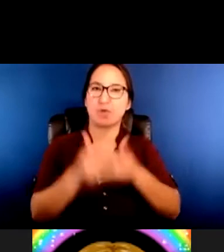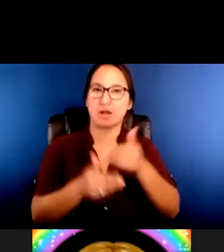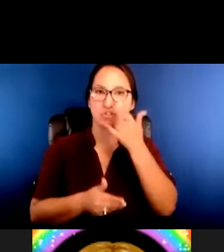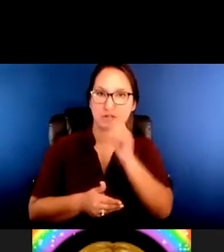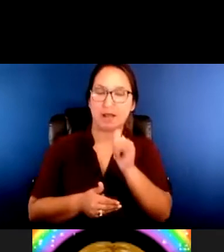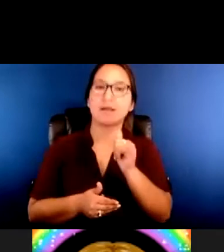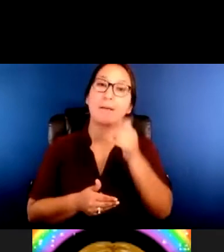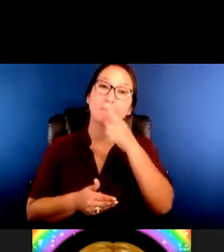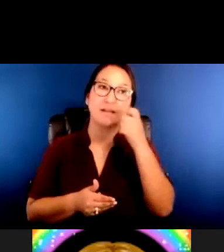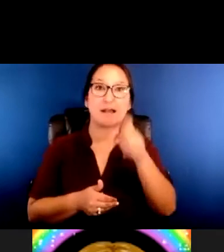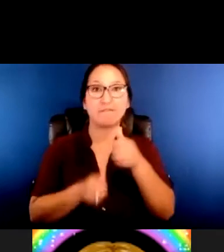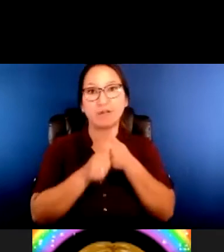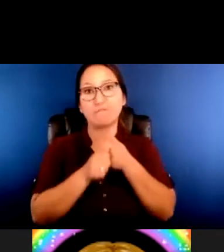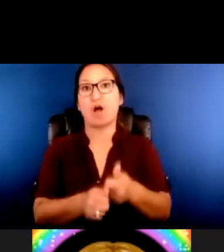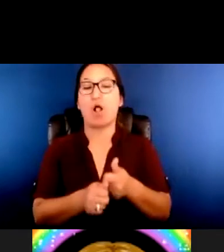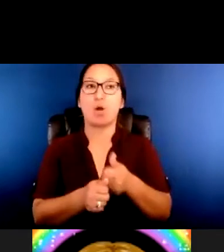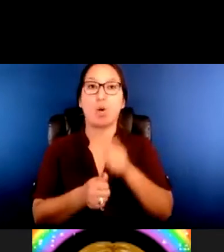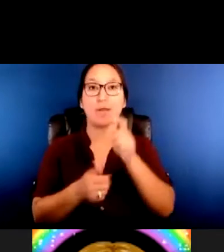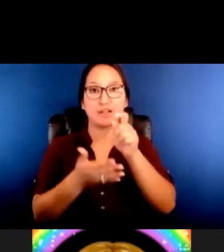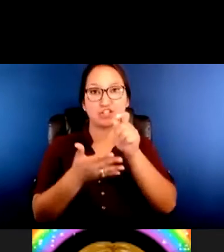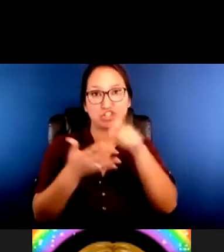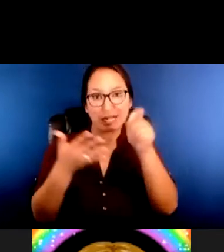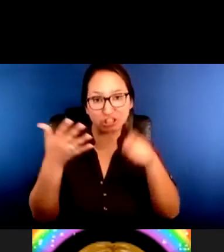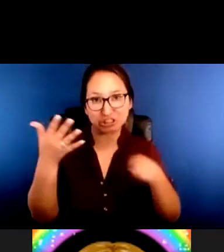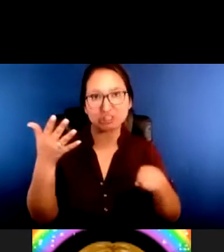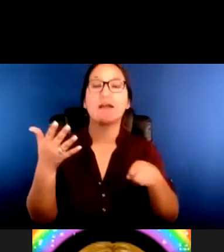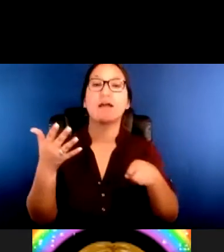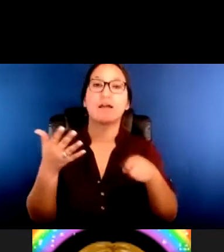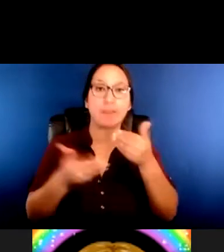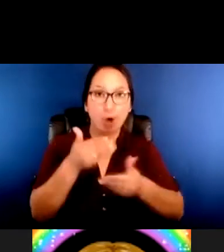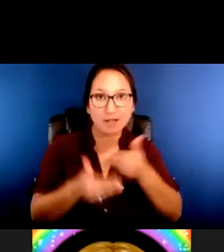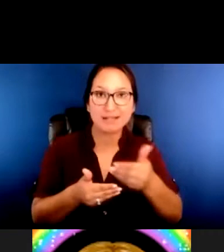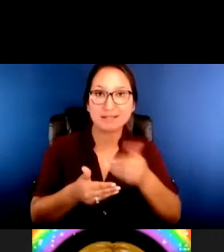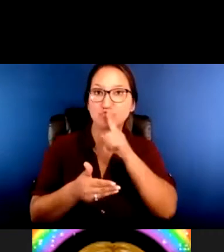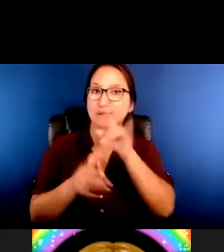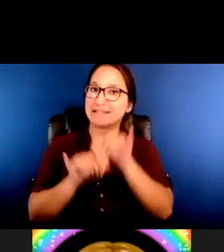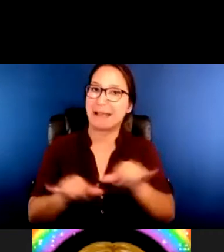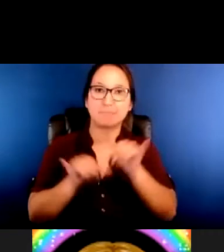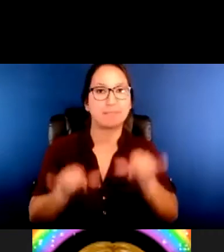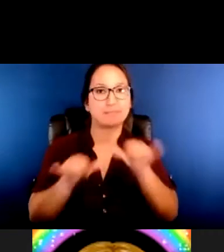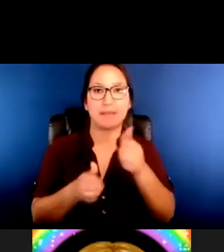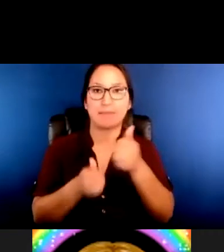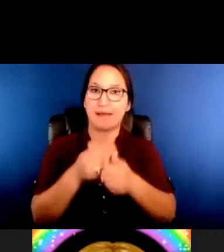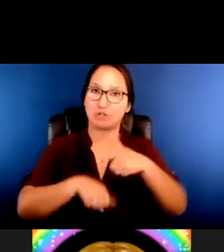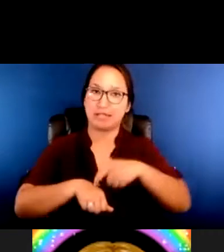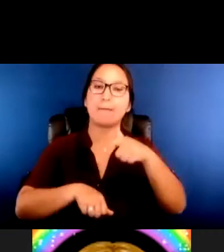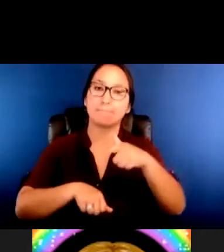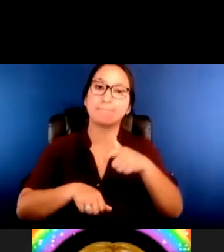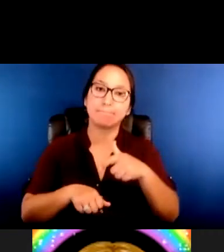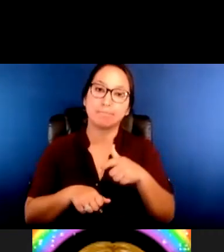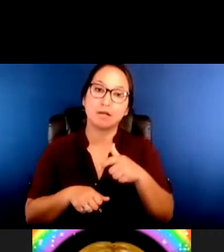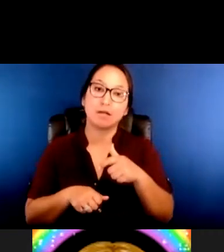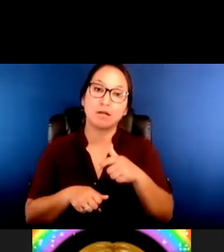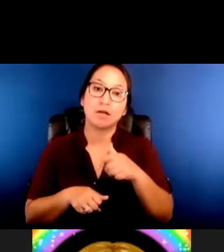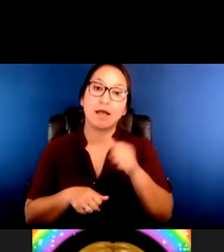with, checklists and whatever else. The process is the same every time, which is good. Sometimes when you practice the same thing and it's